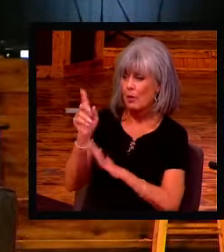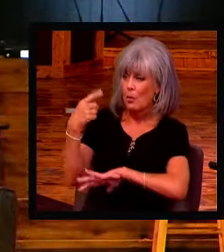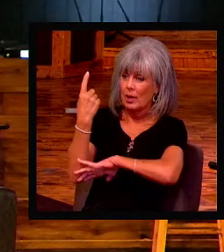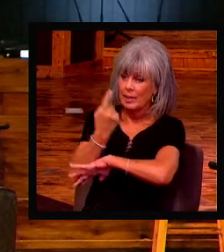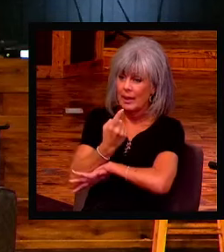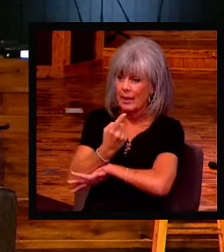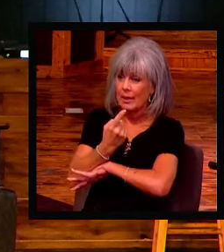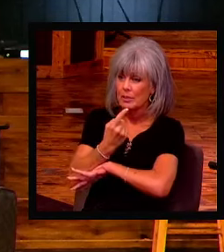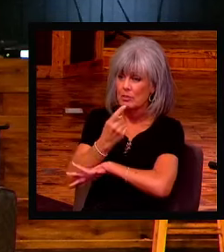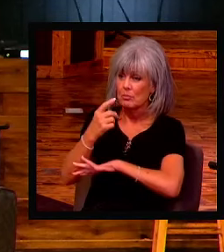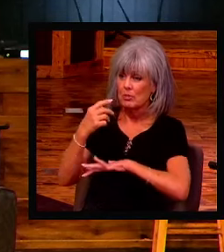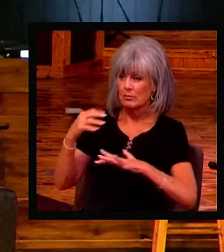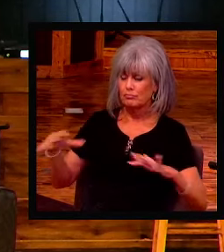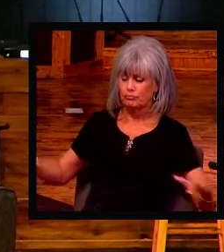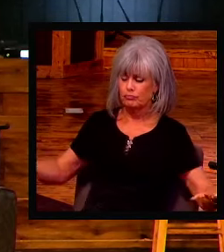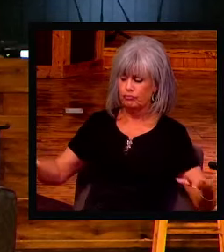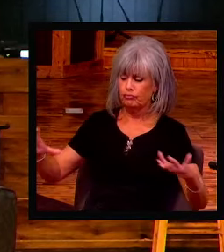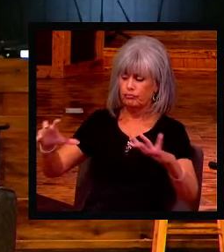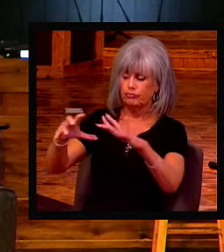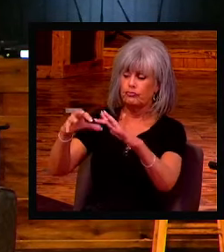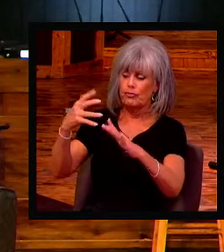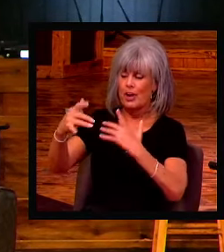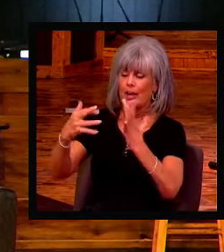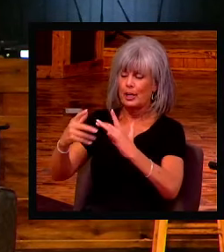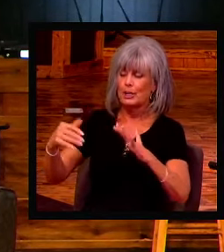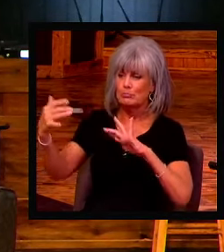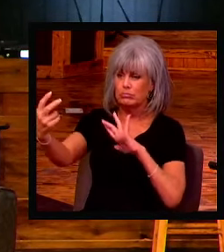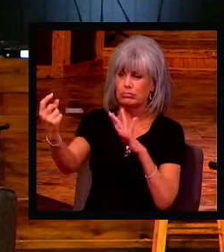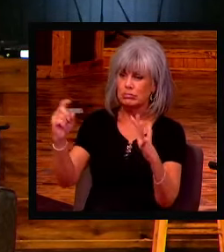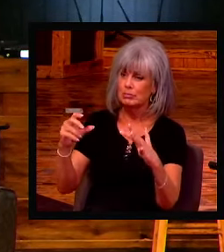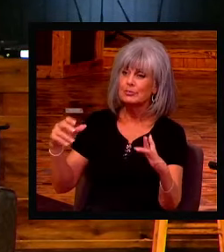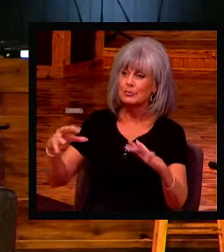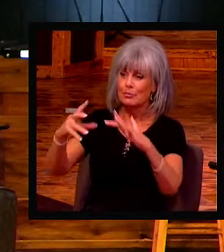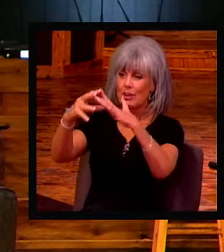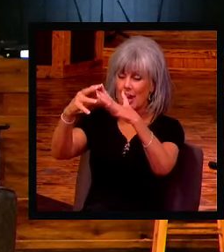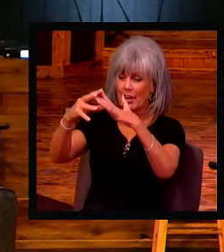and we destroy and burn all kinds exactly of witchcraft. We've already done it.